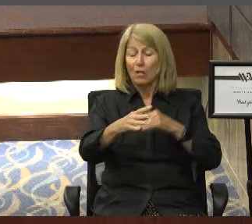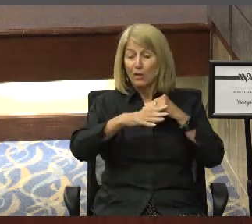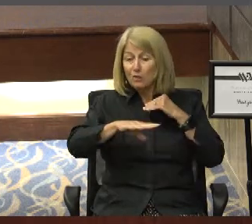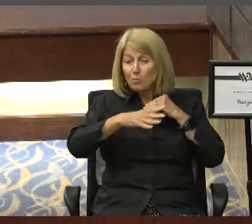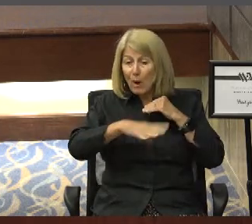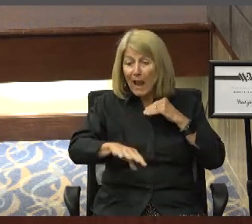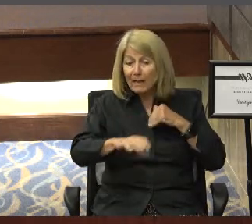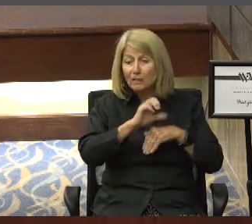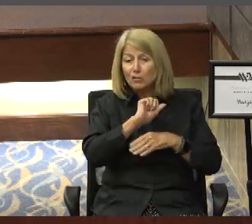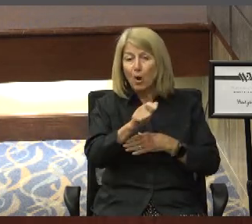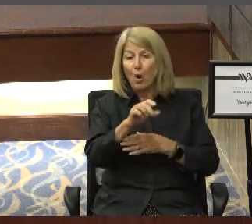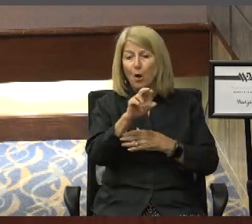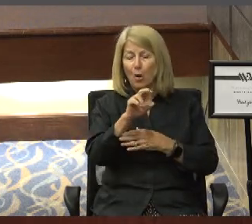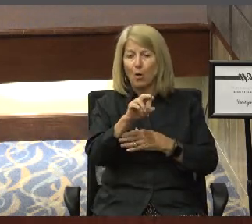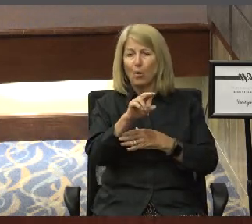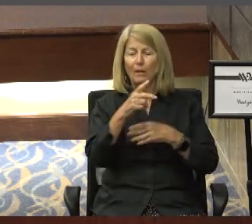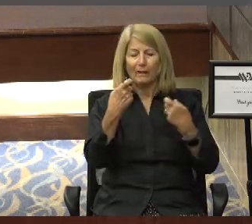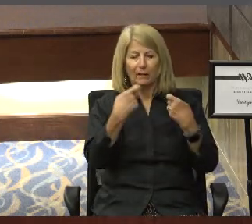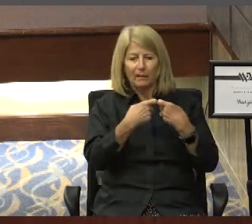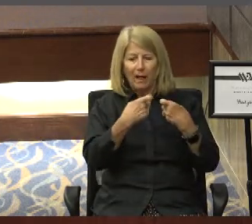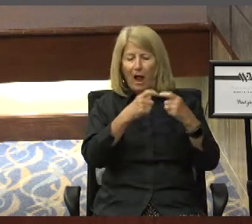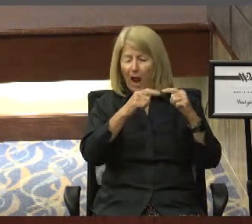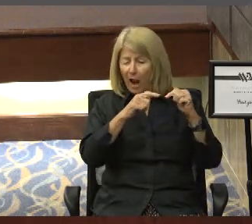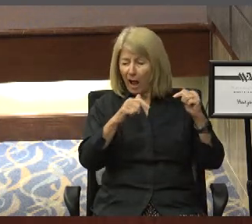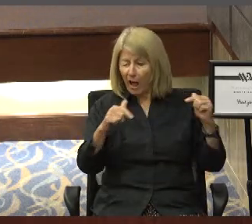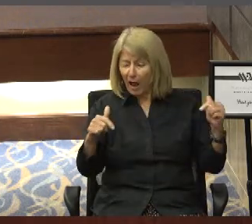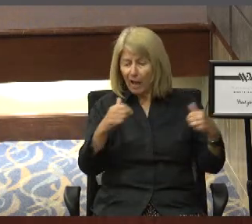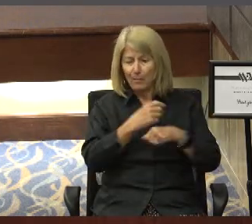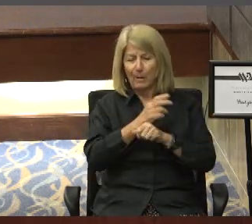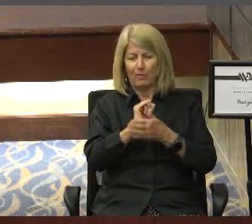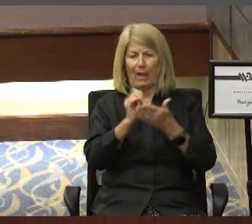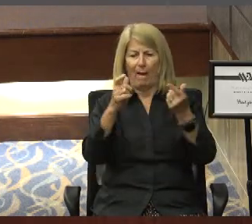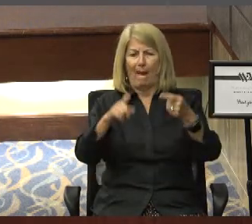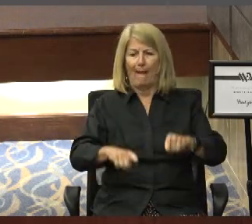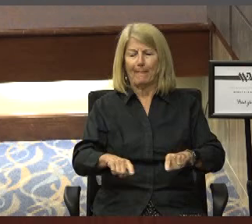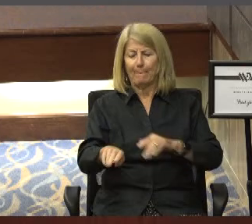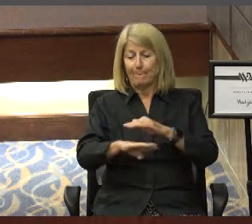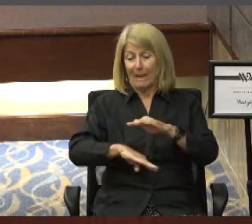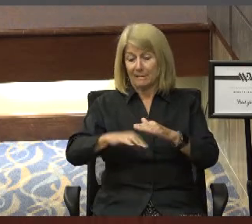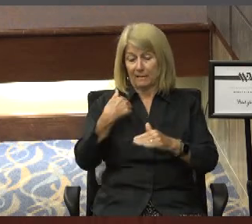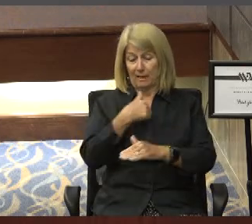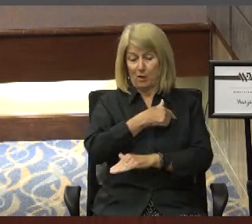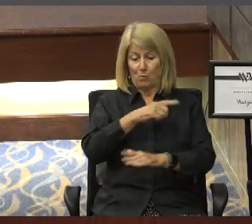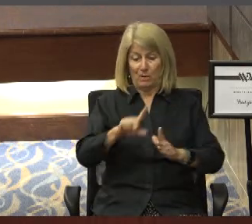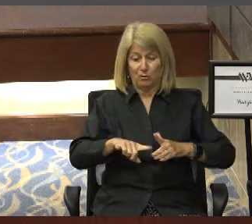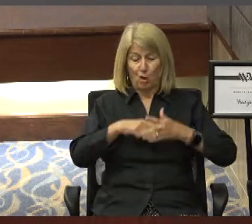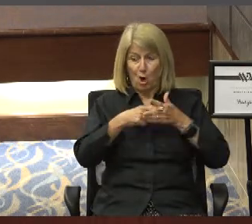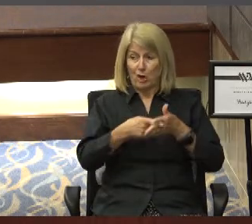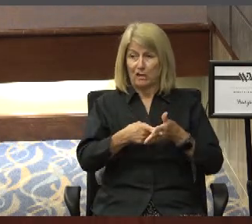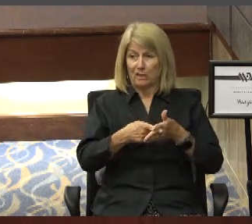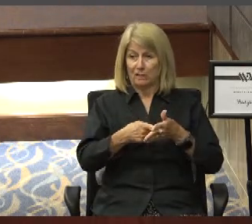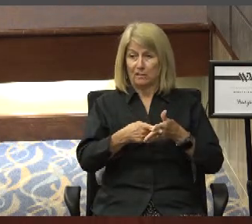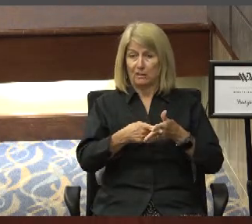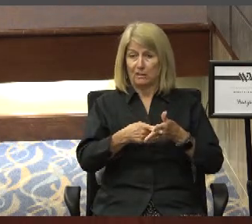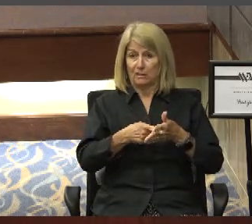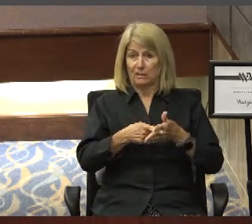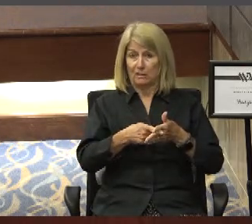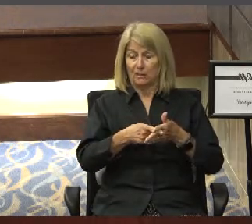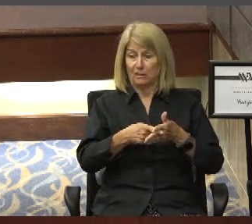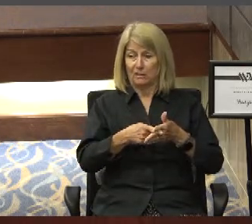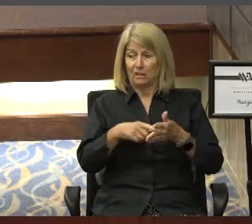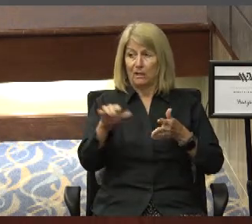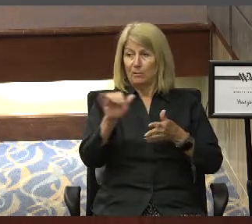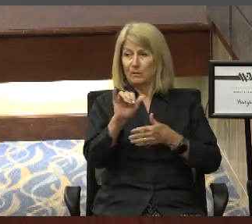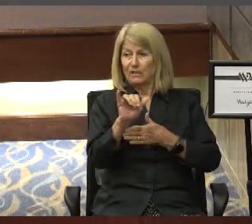utilities that need to go in to make this happen. Because basically, when we started, this was, a Waco tornado dump